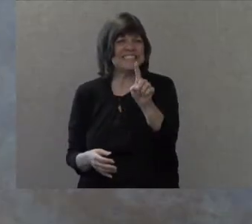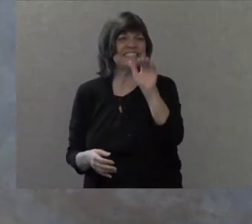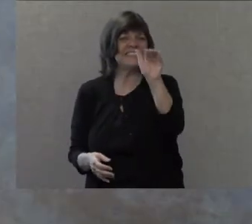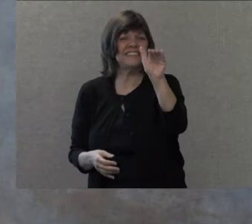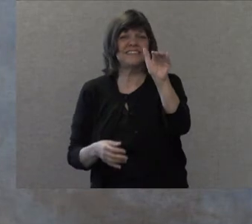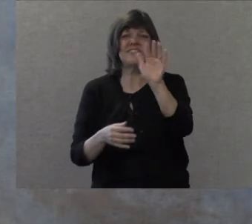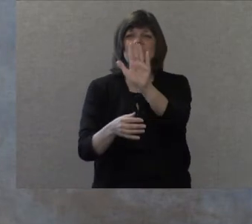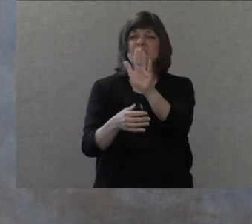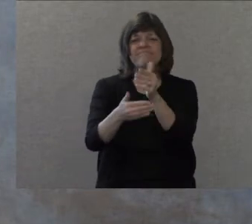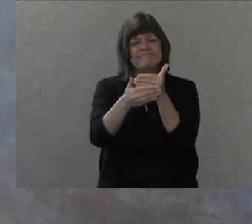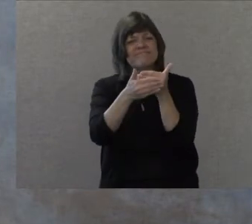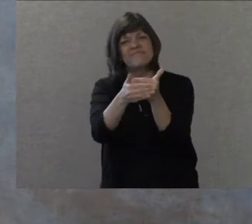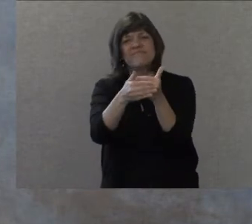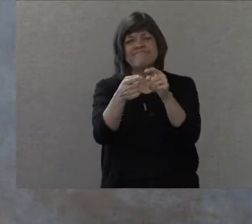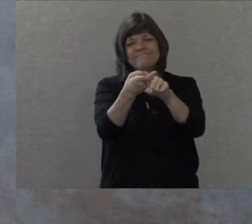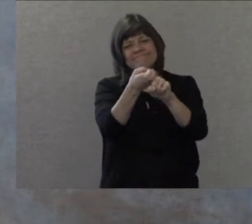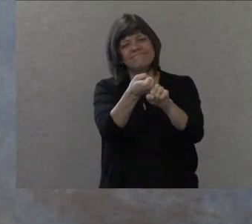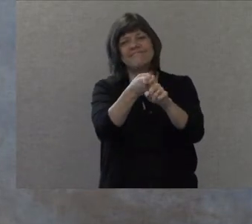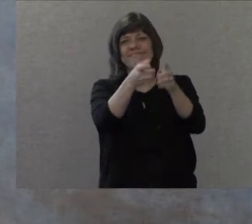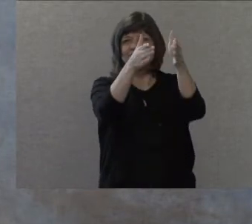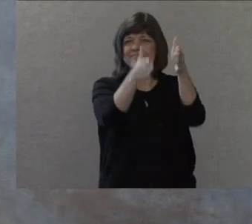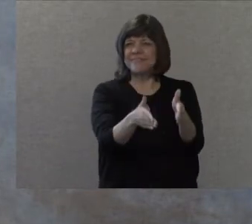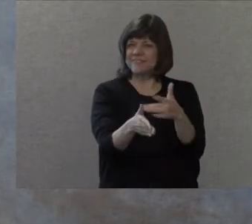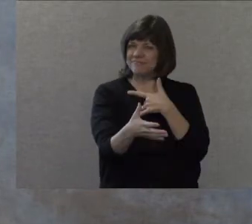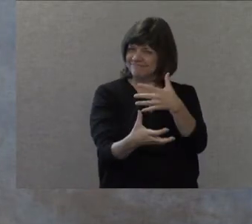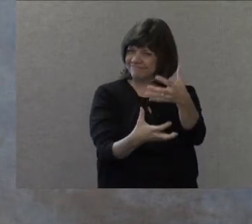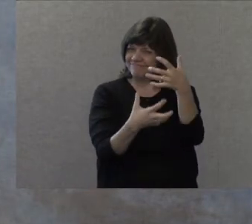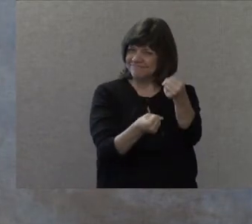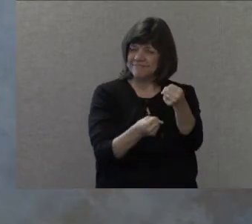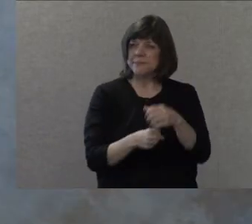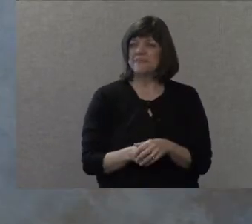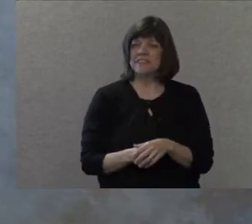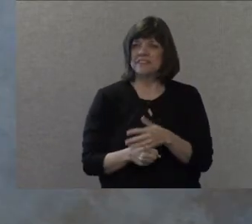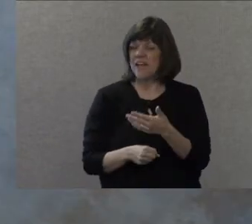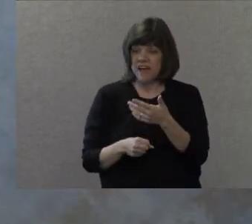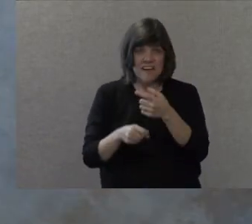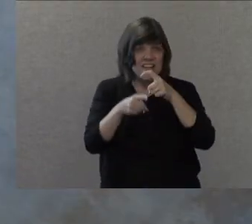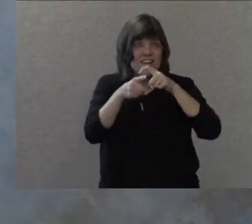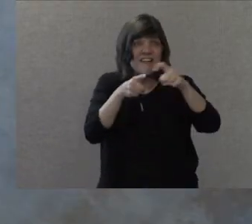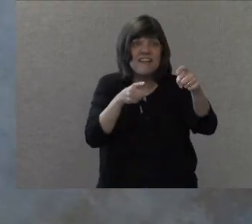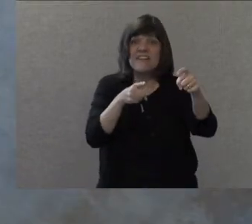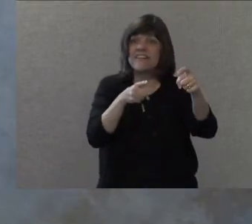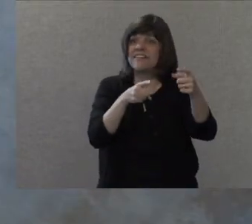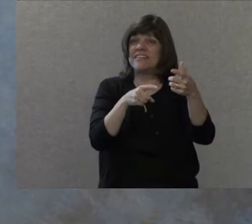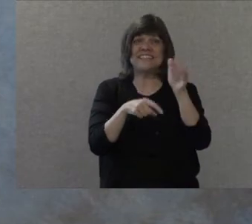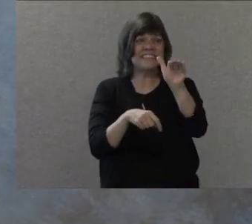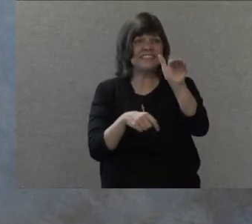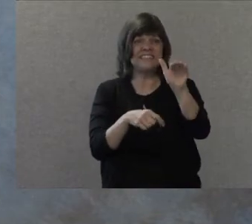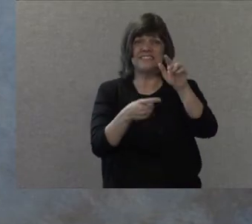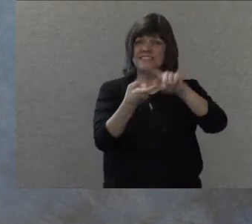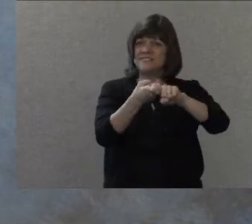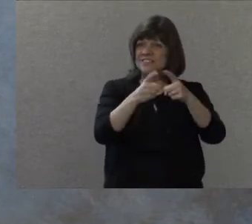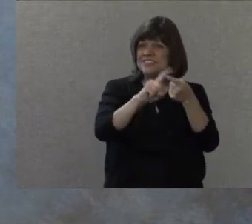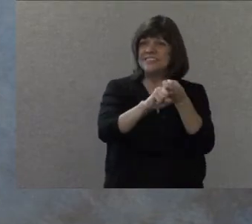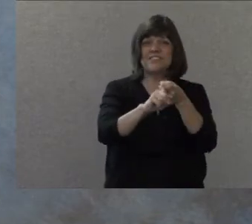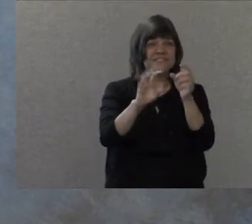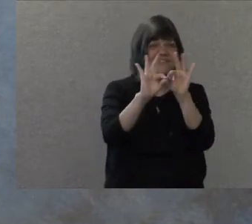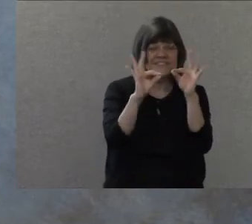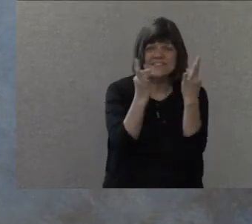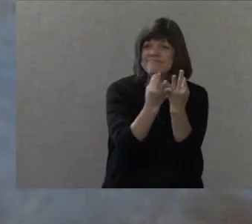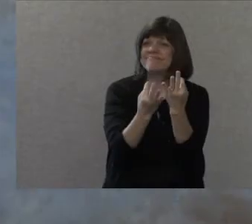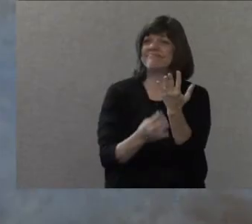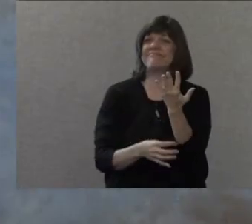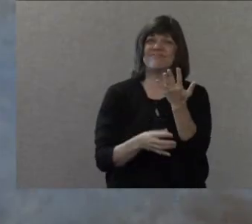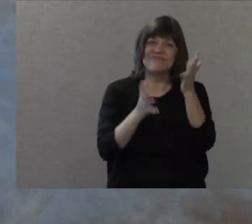Go to the closest person that is trustworthy. Call your friends or your family to talk to